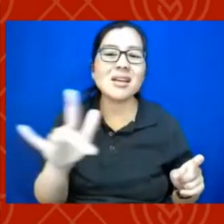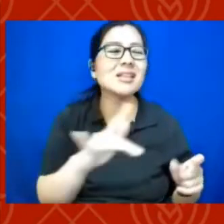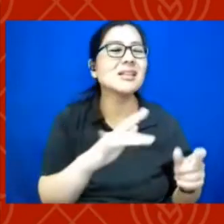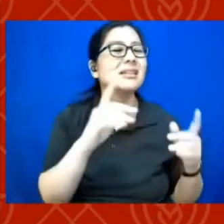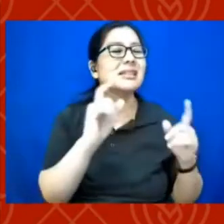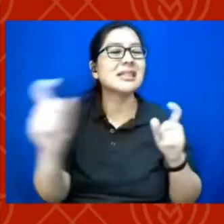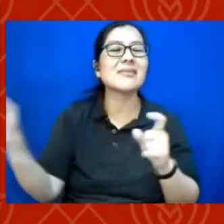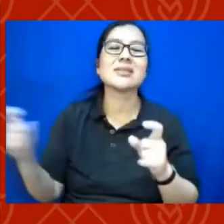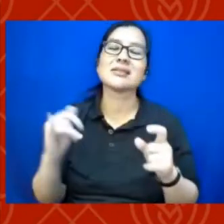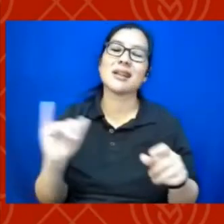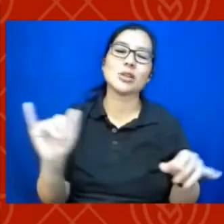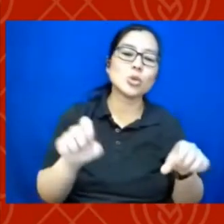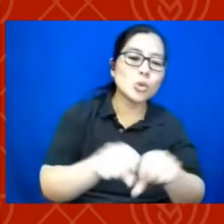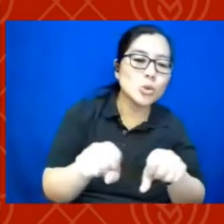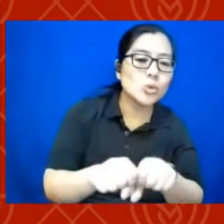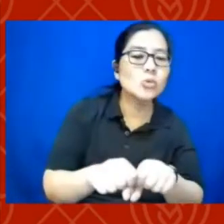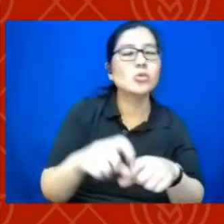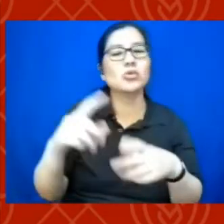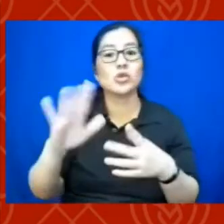clocks.